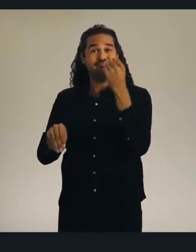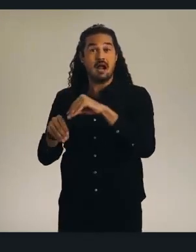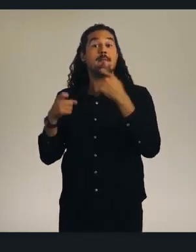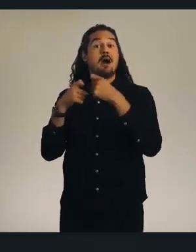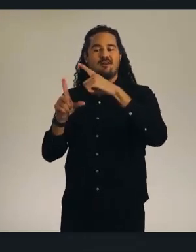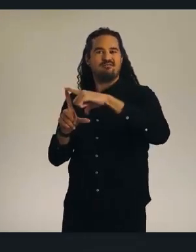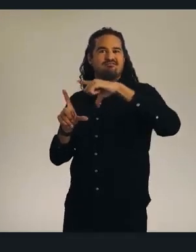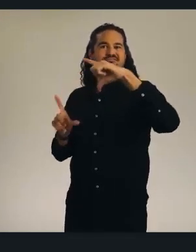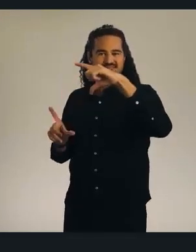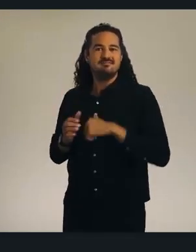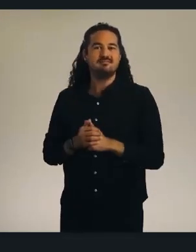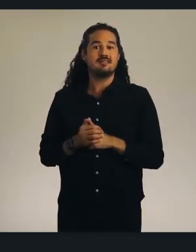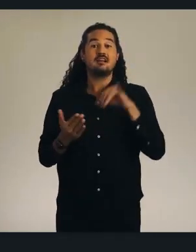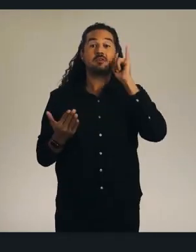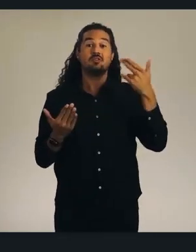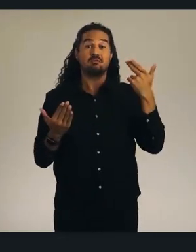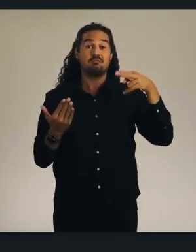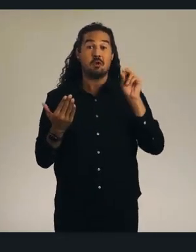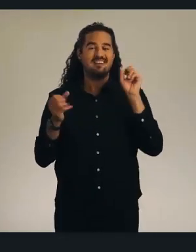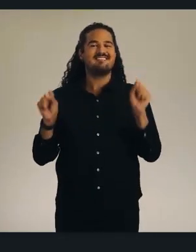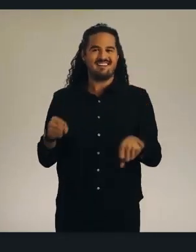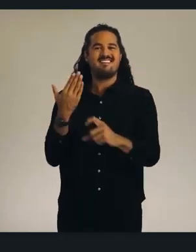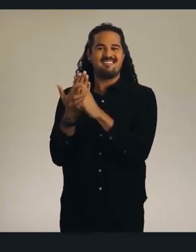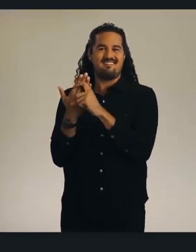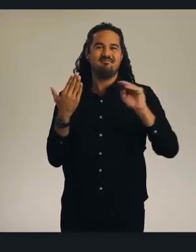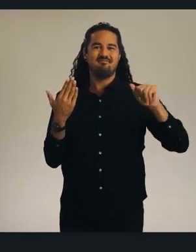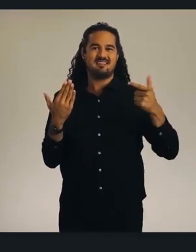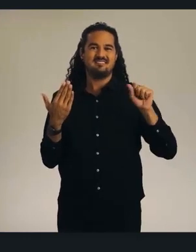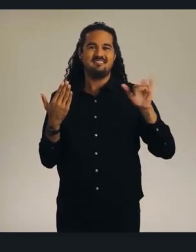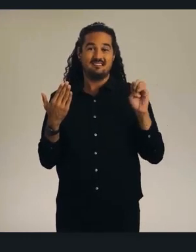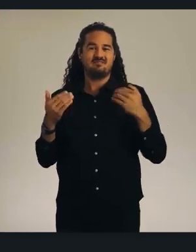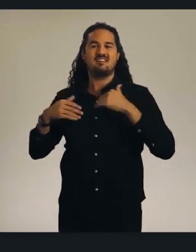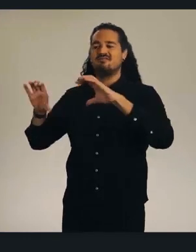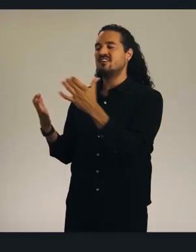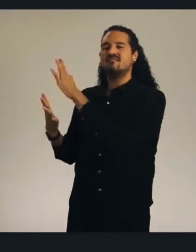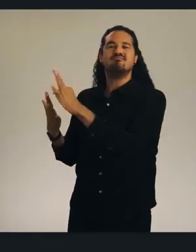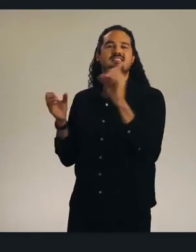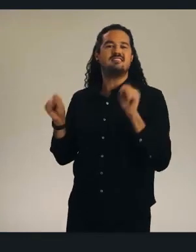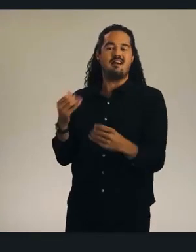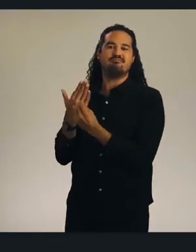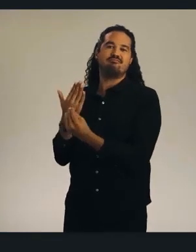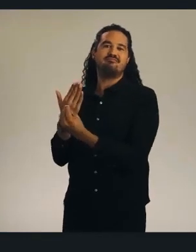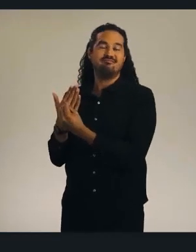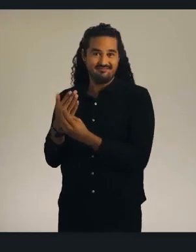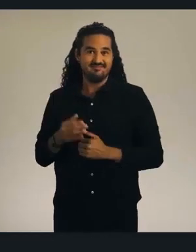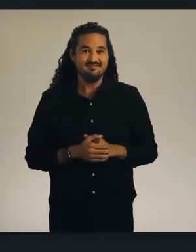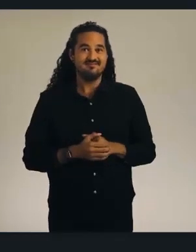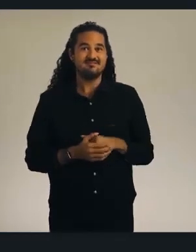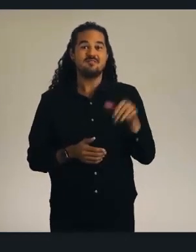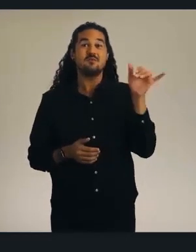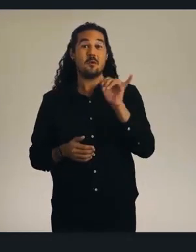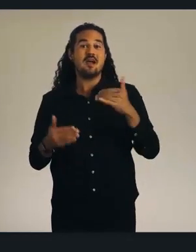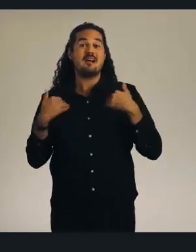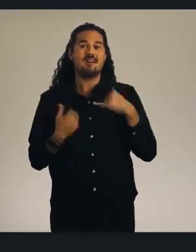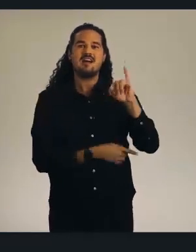Pro also supports MagSafe in the ever-expanding ecosystem of really cool new accessories. And it's joined by the larger iPhone 13 Pro Max. Now, let's talk about performance